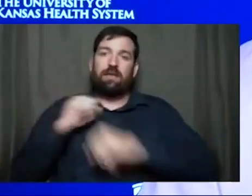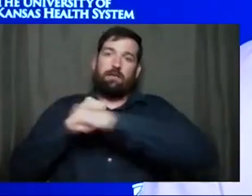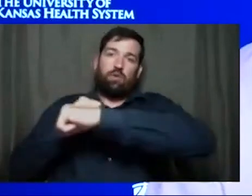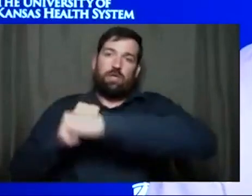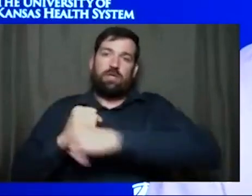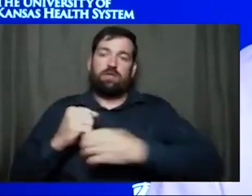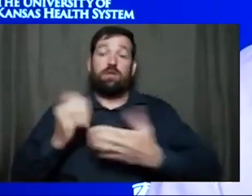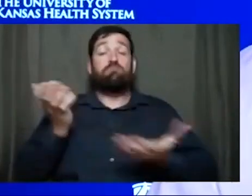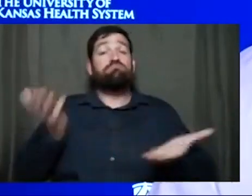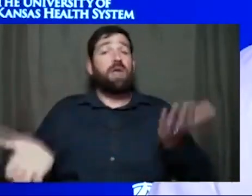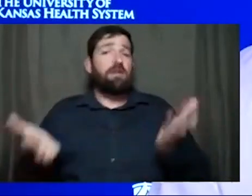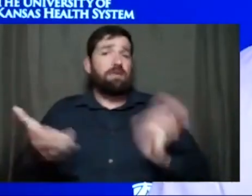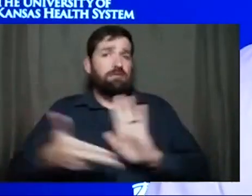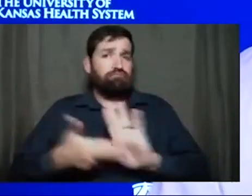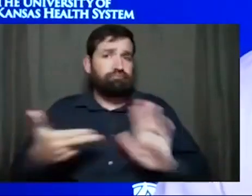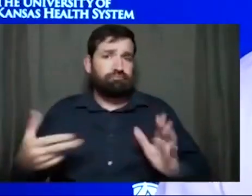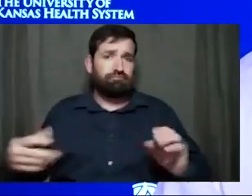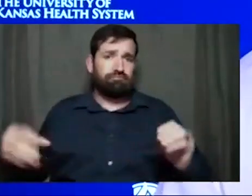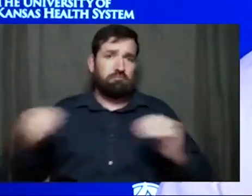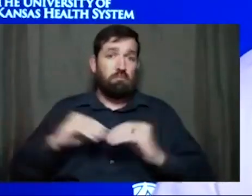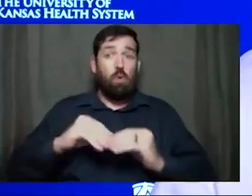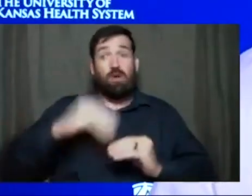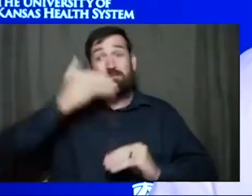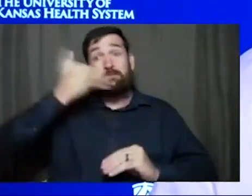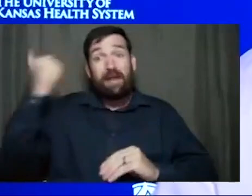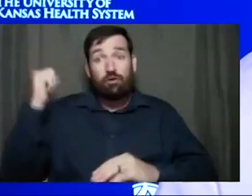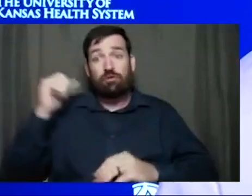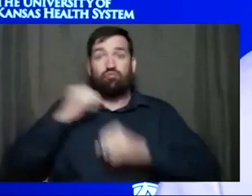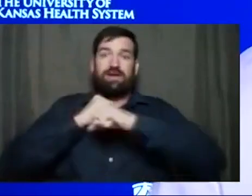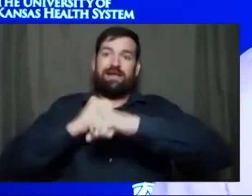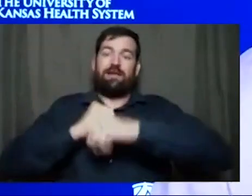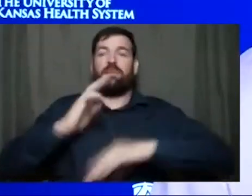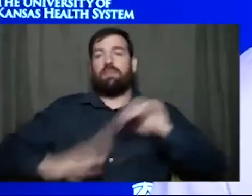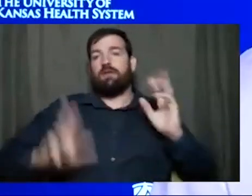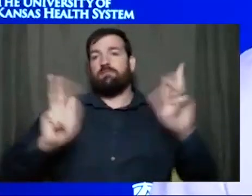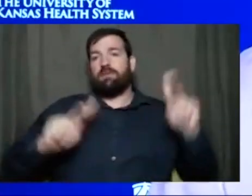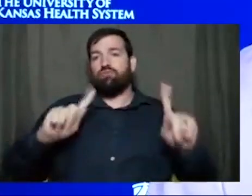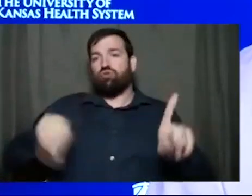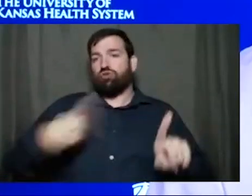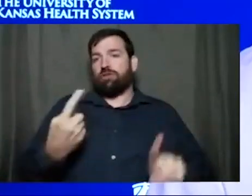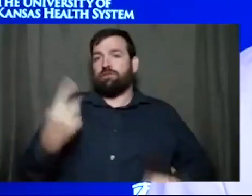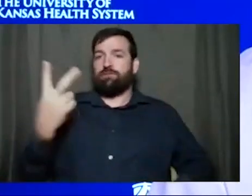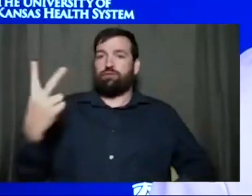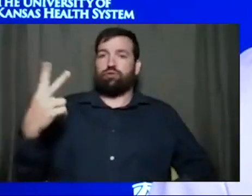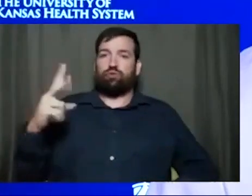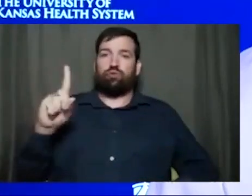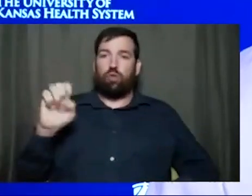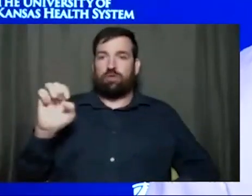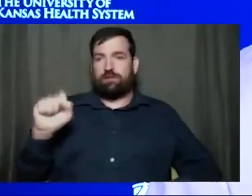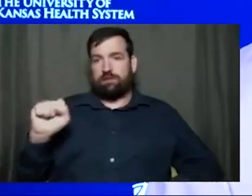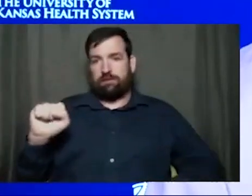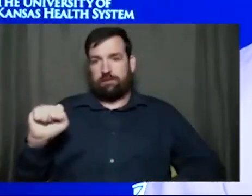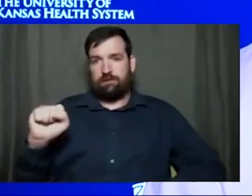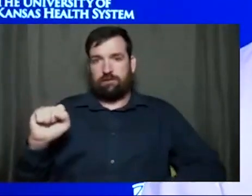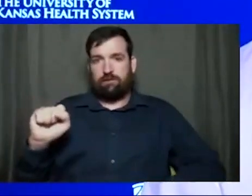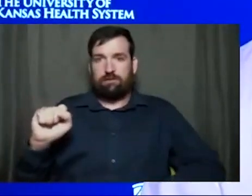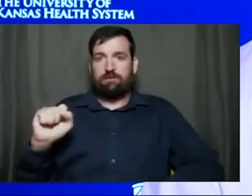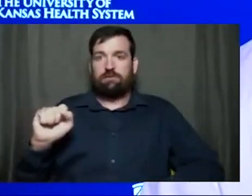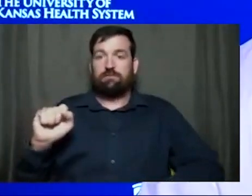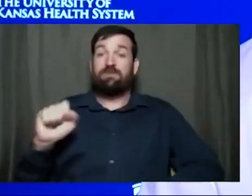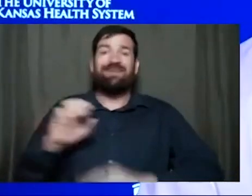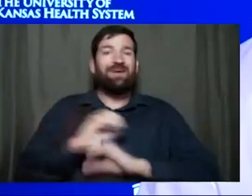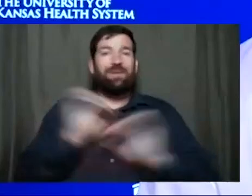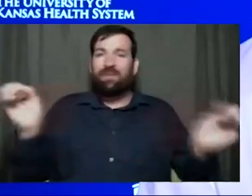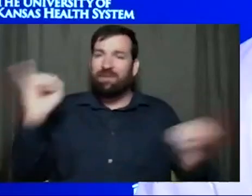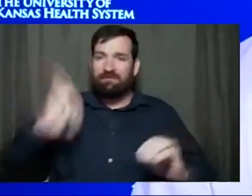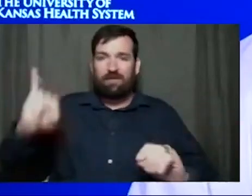considered probably more maximally protected than even people who've had just 2 doses of the vaccine and who were not infected. But even if you